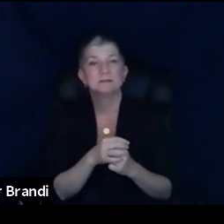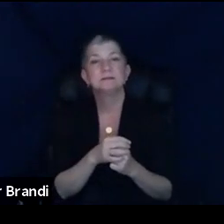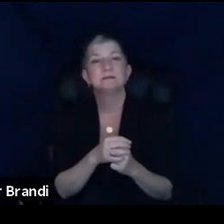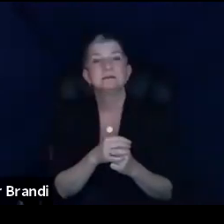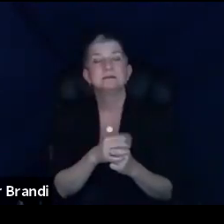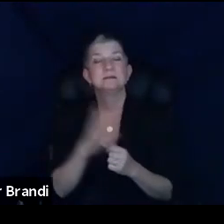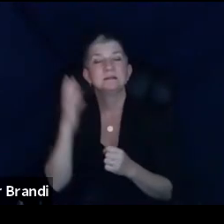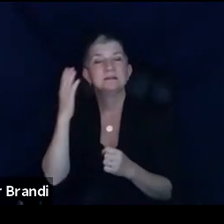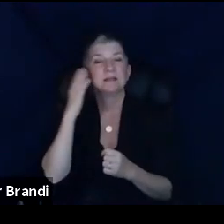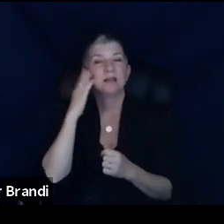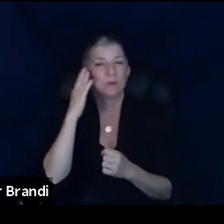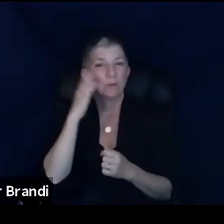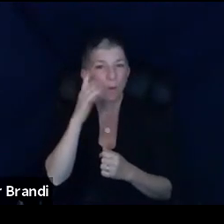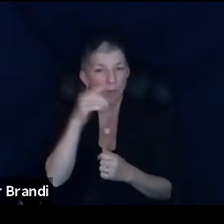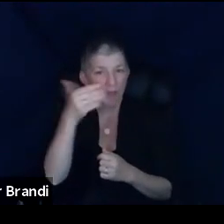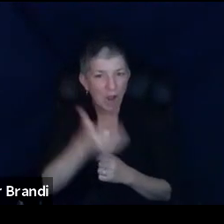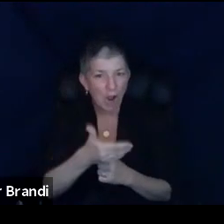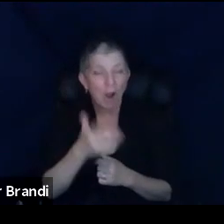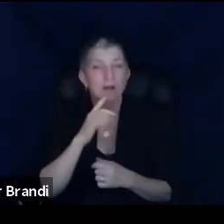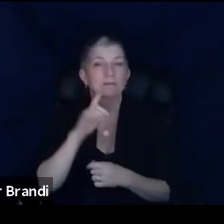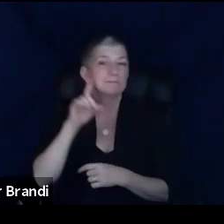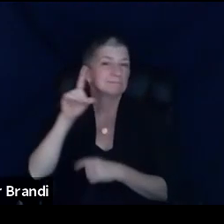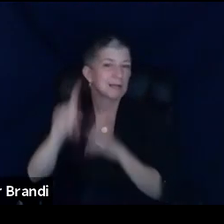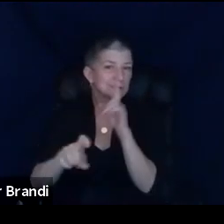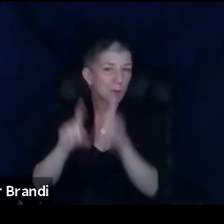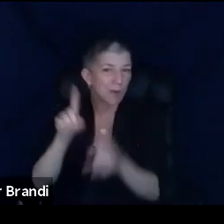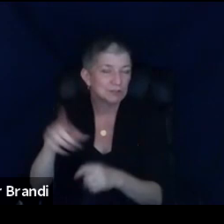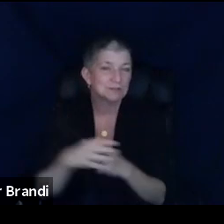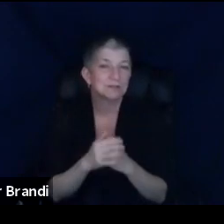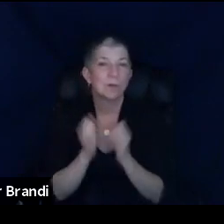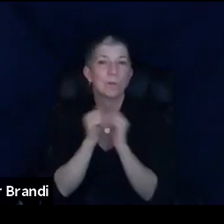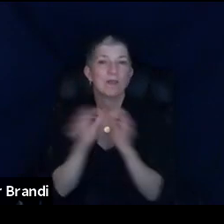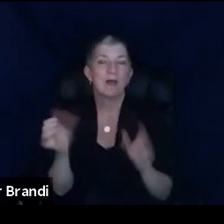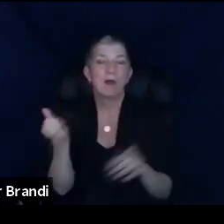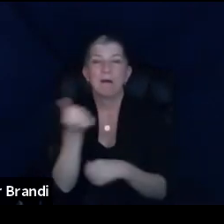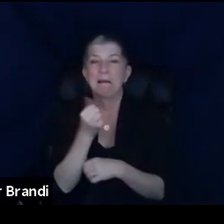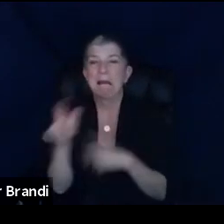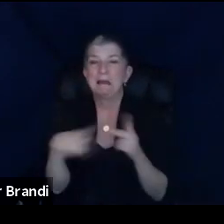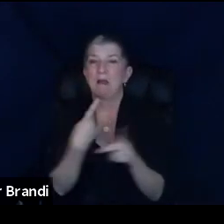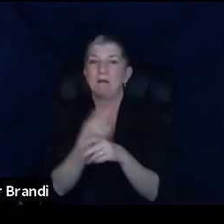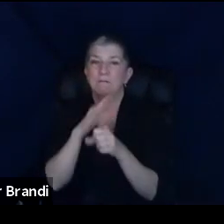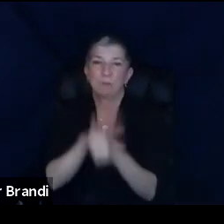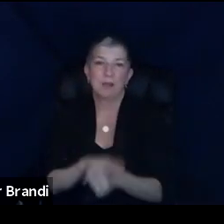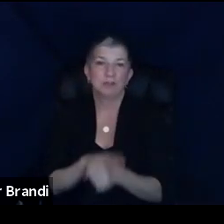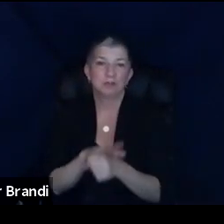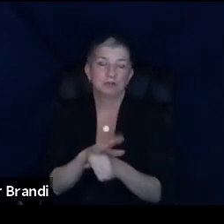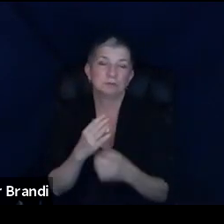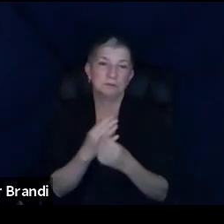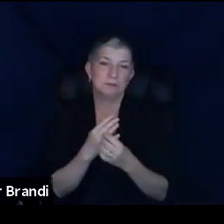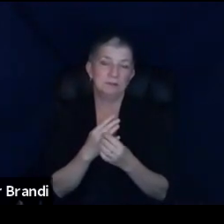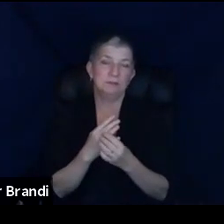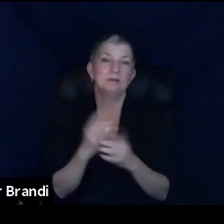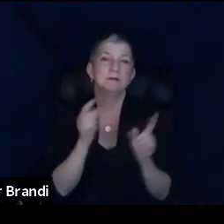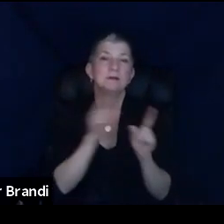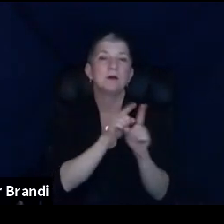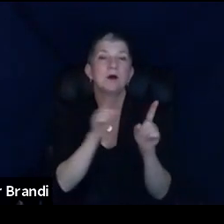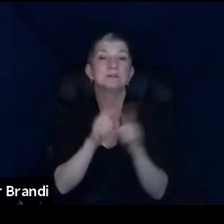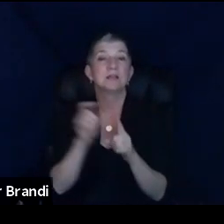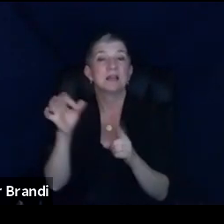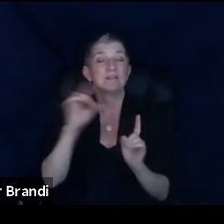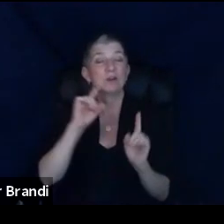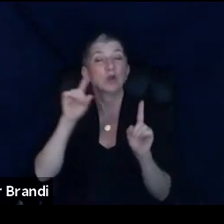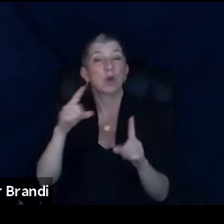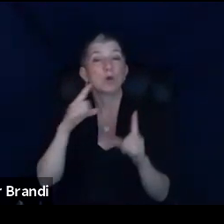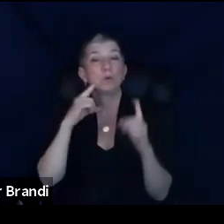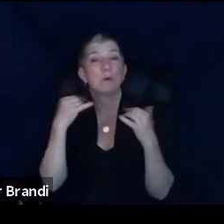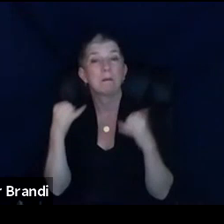to know people. You can ask questions without having any kind of pressure. Also, if you are going to go to a play